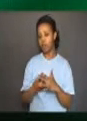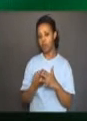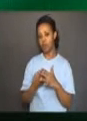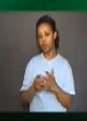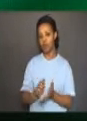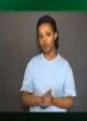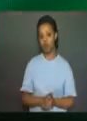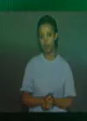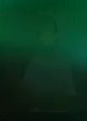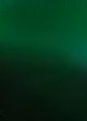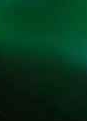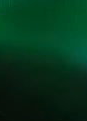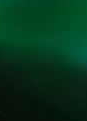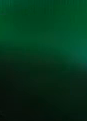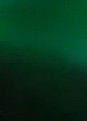Begin.